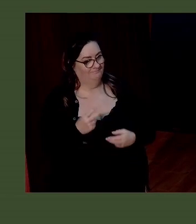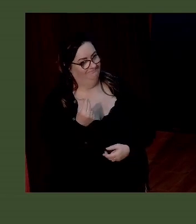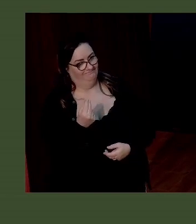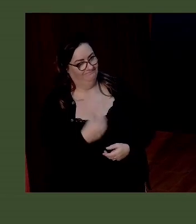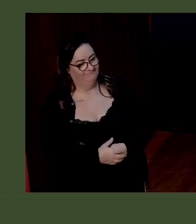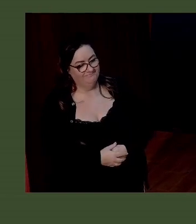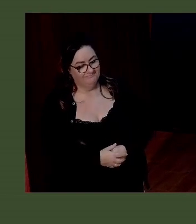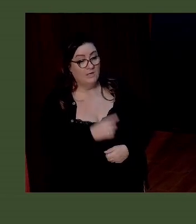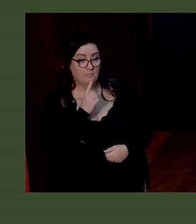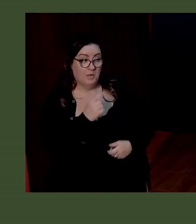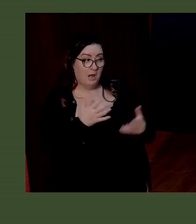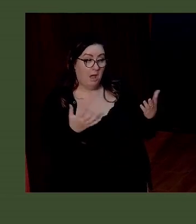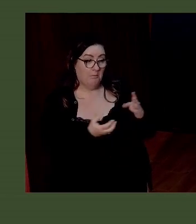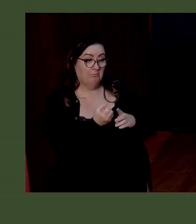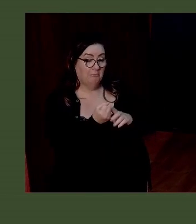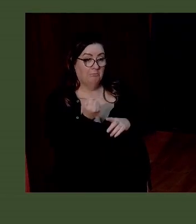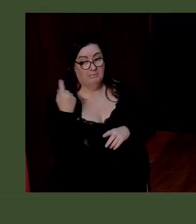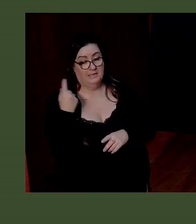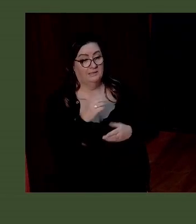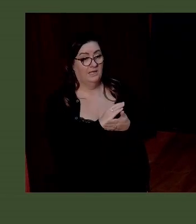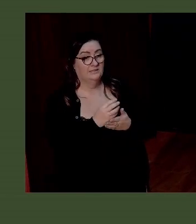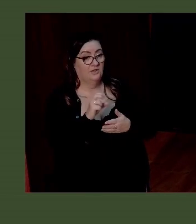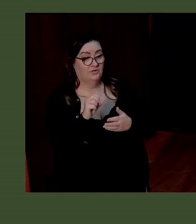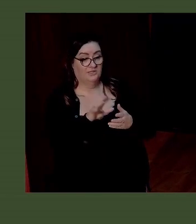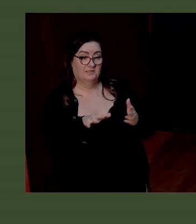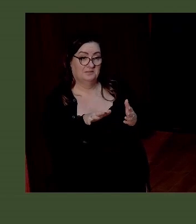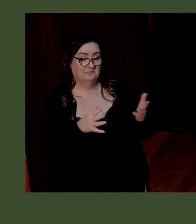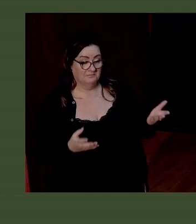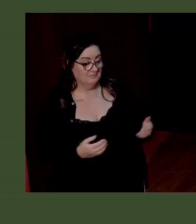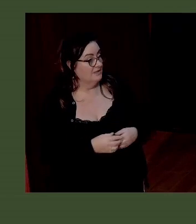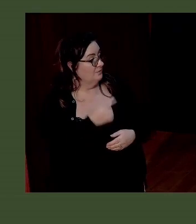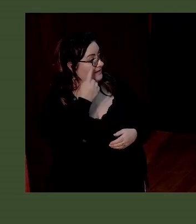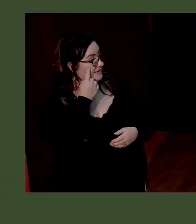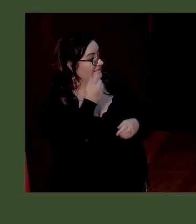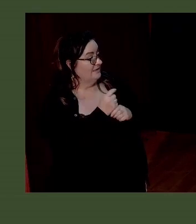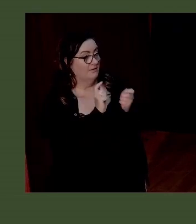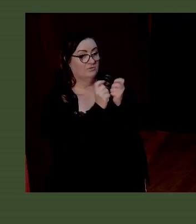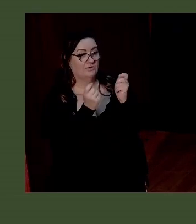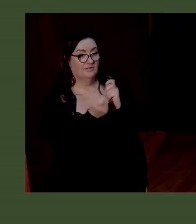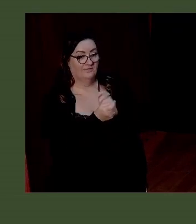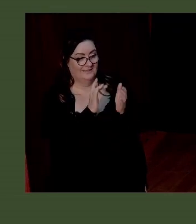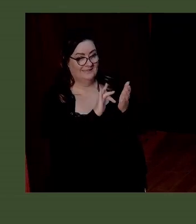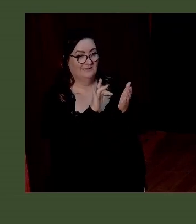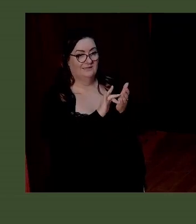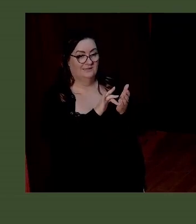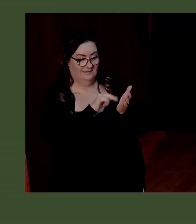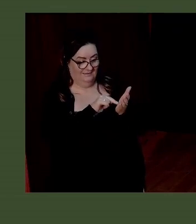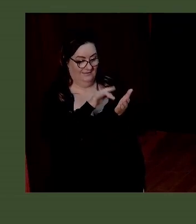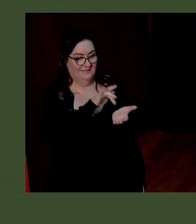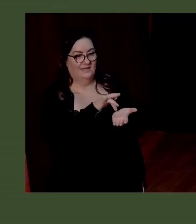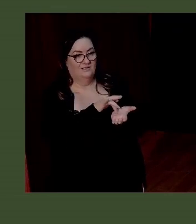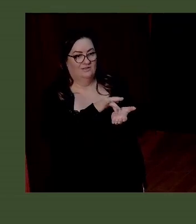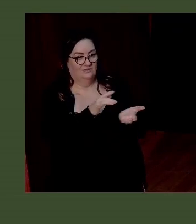However, much was done in the 1930s. This is the era where we see the transformation of the city centre.